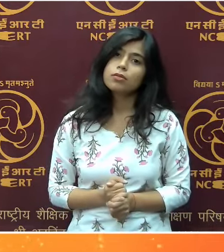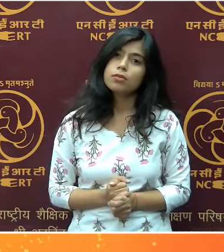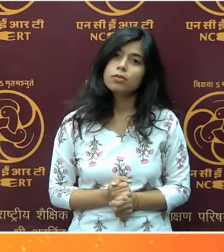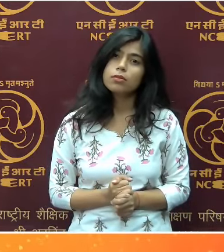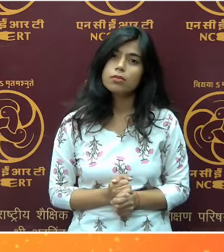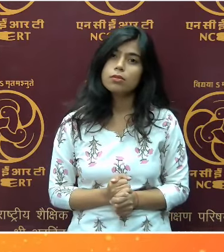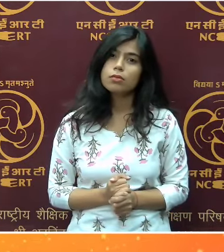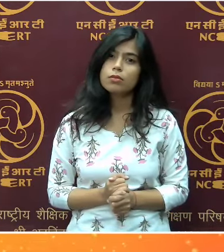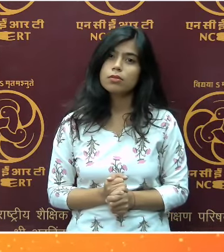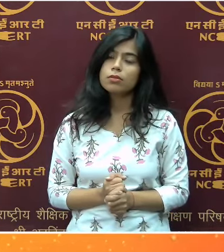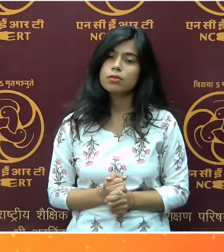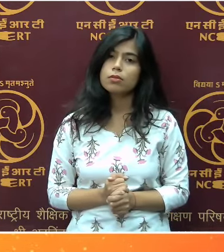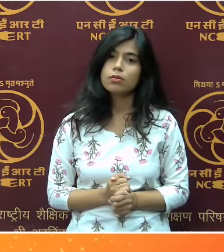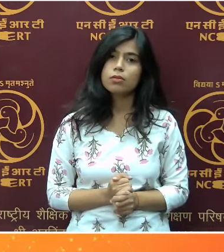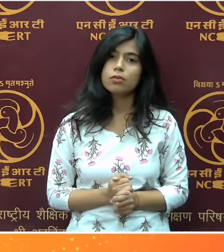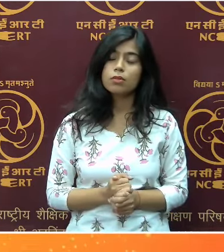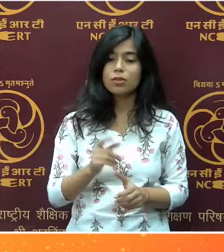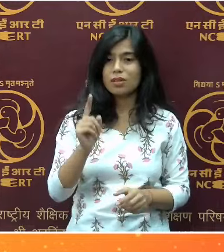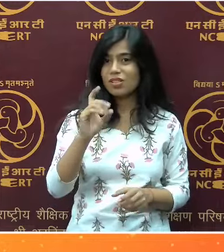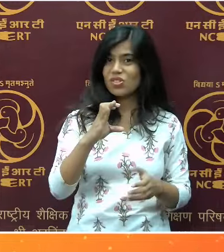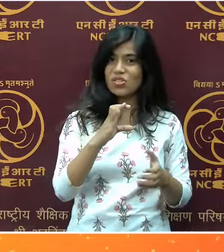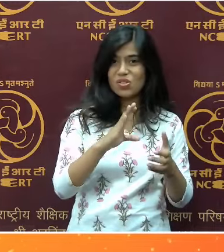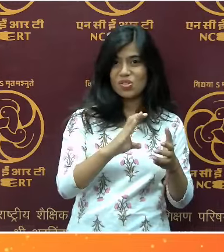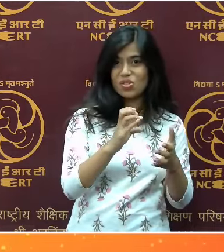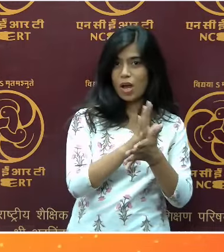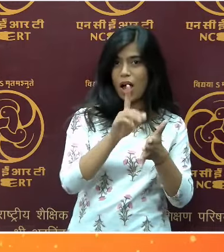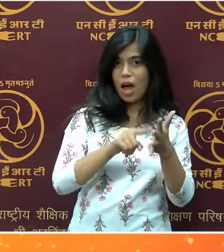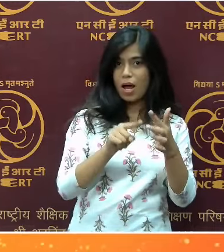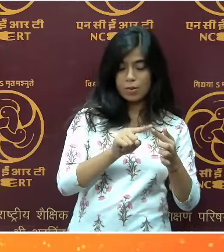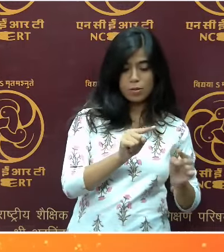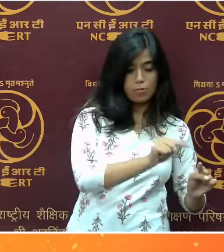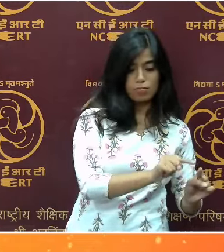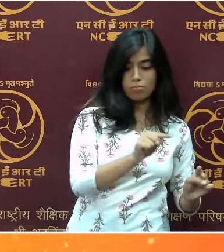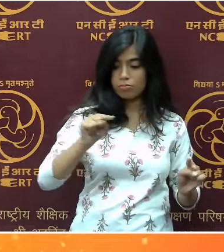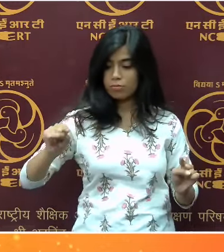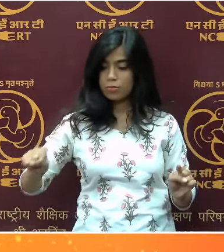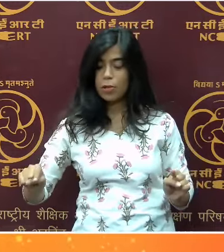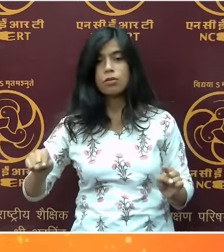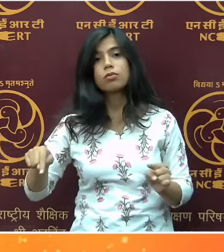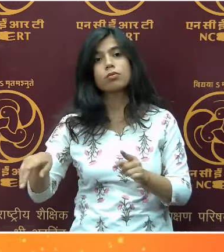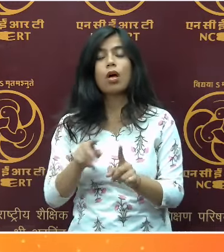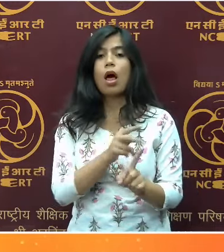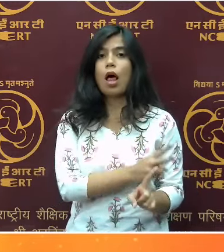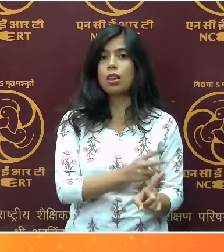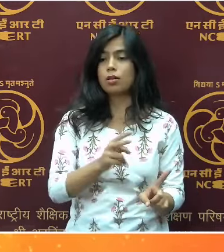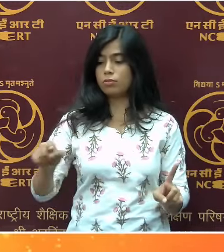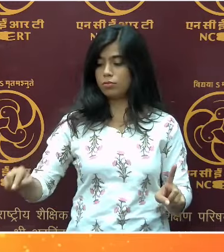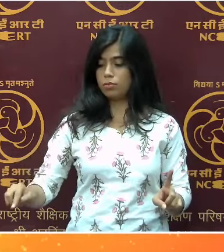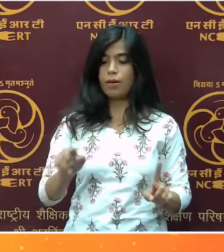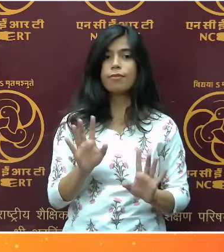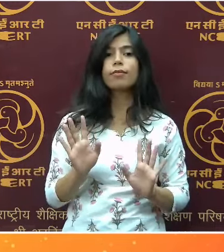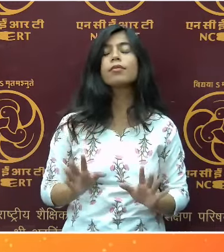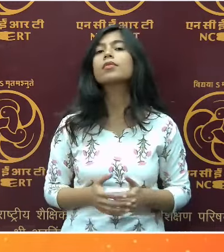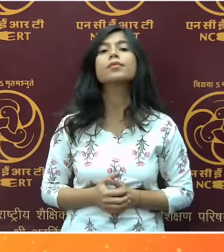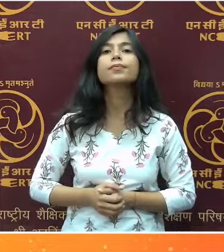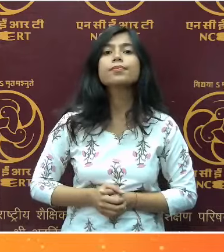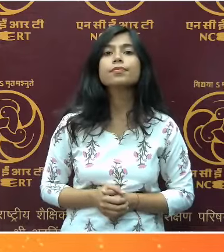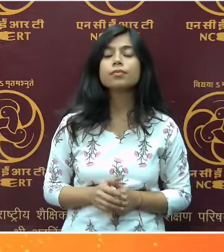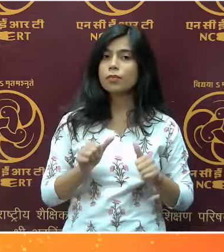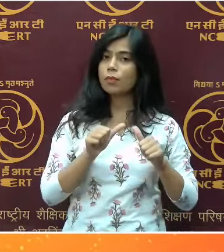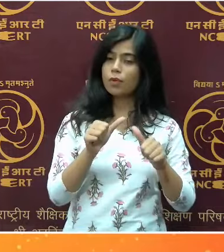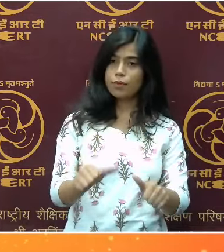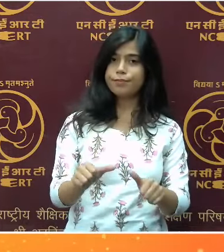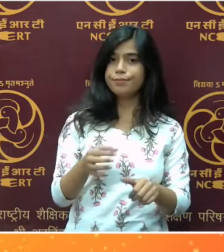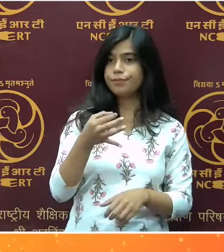Charge can be taken from one point to another point, etc. So this is the question. I hope I answered the question you